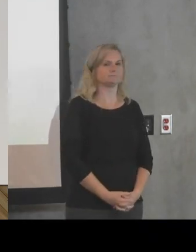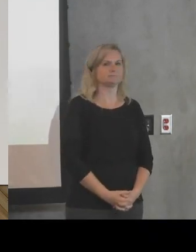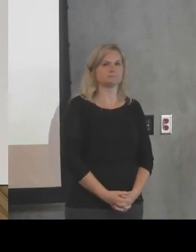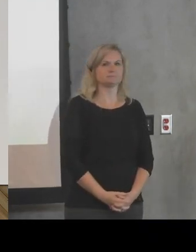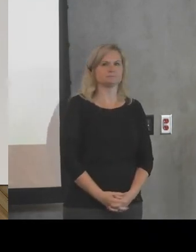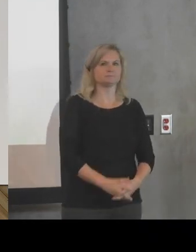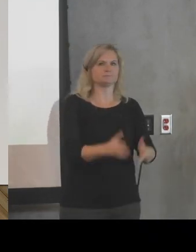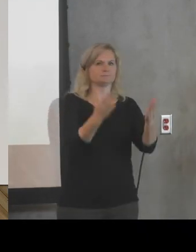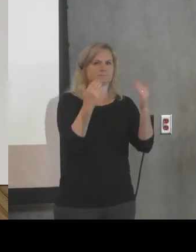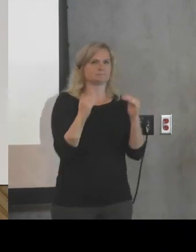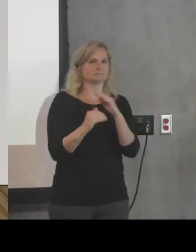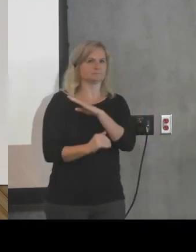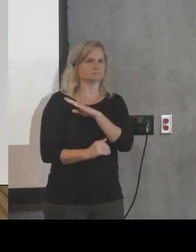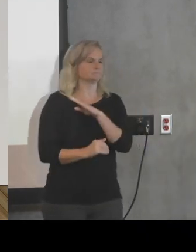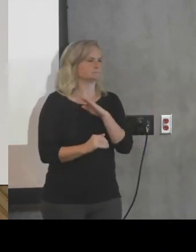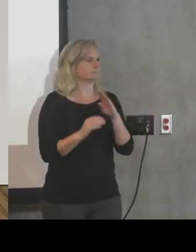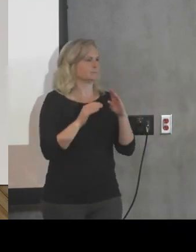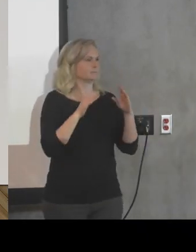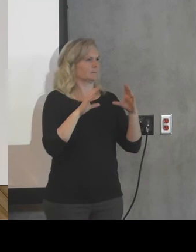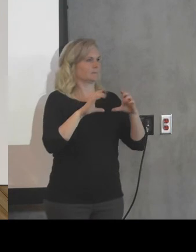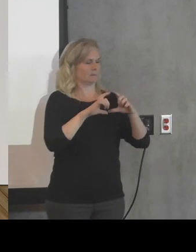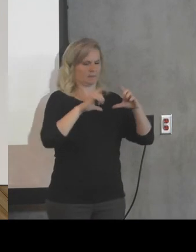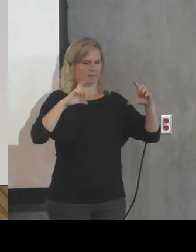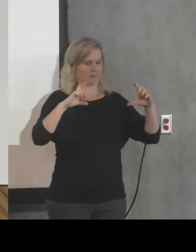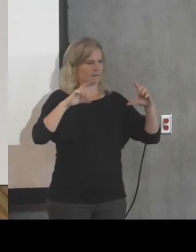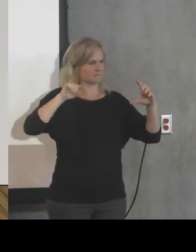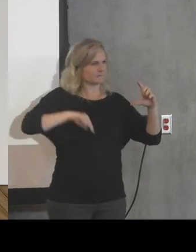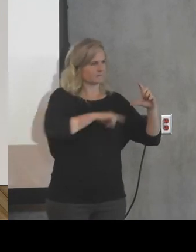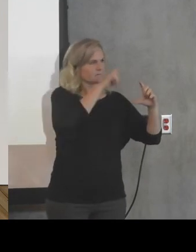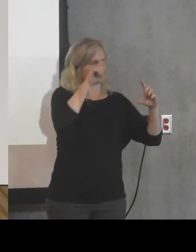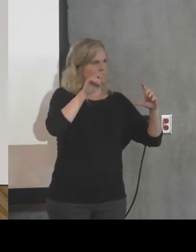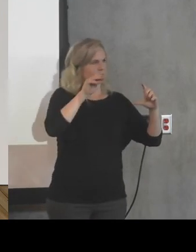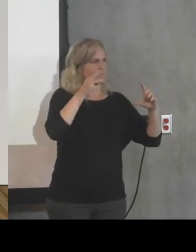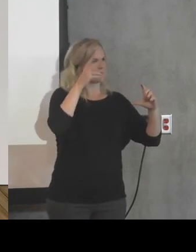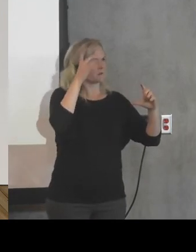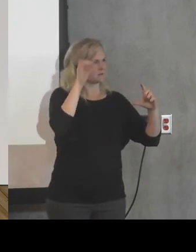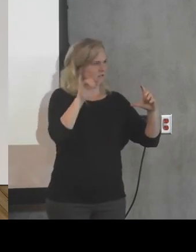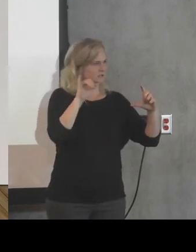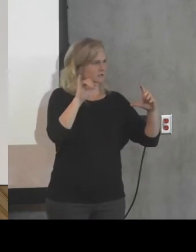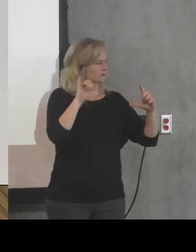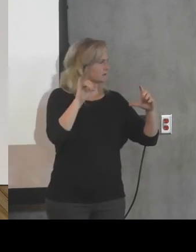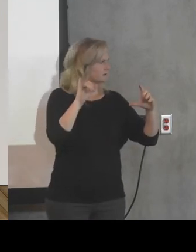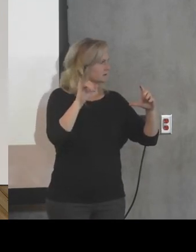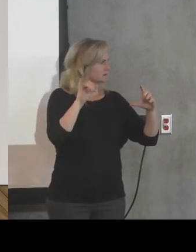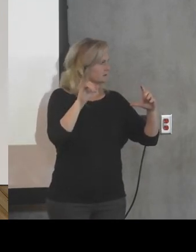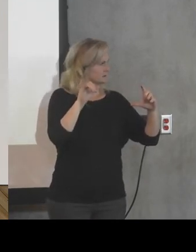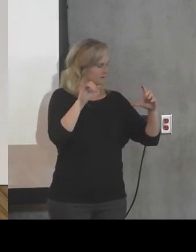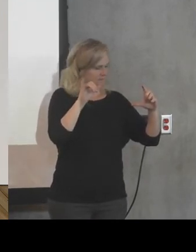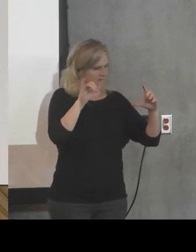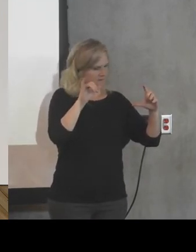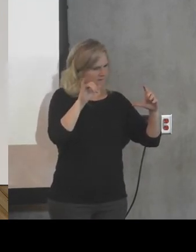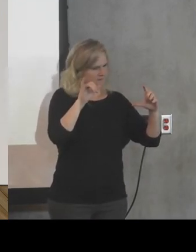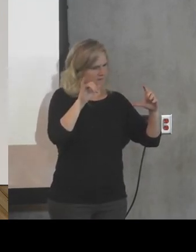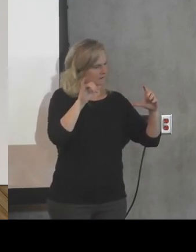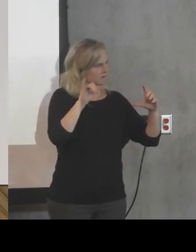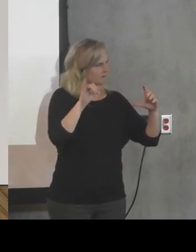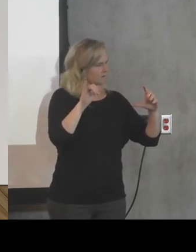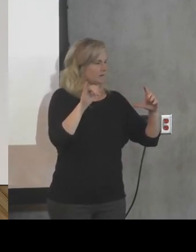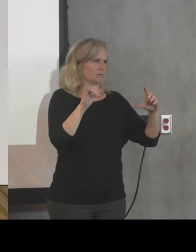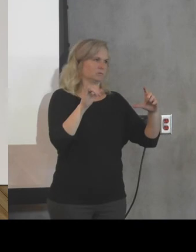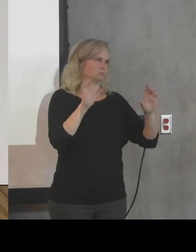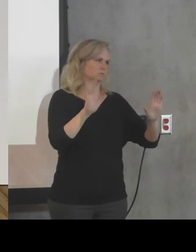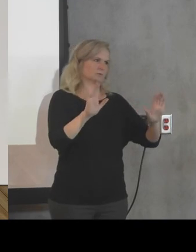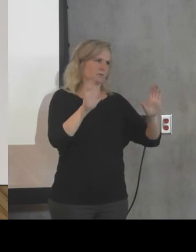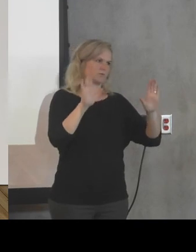Okay, and our next ring of Homer's donut is morphology. And morphology is great.